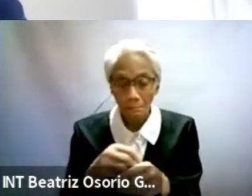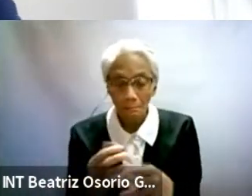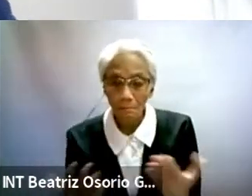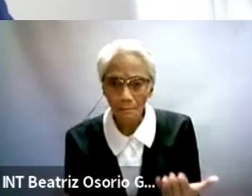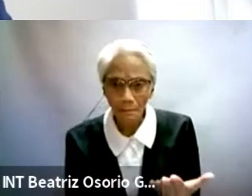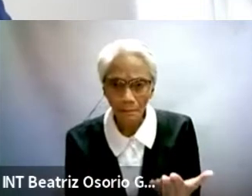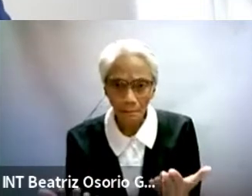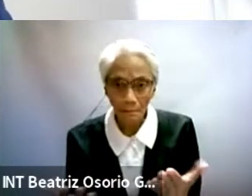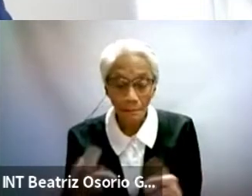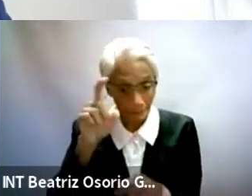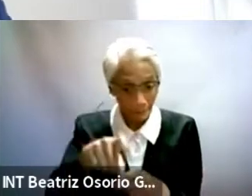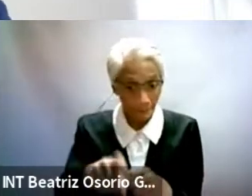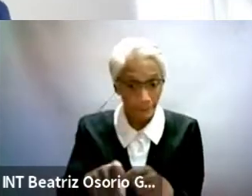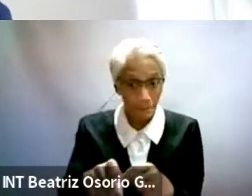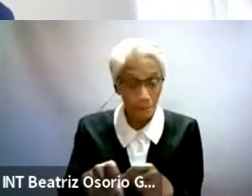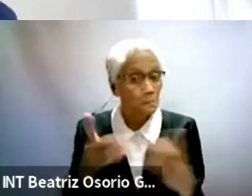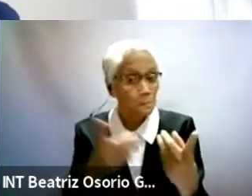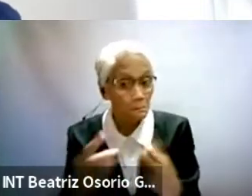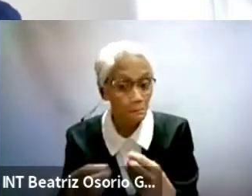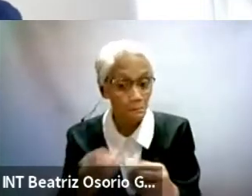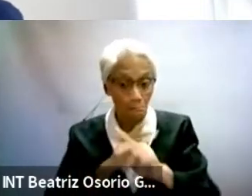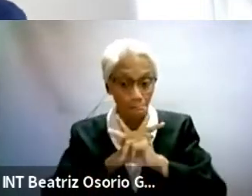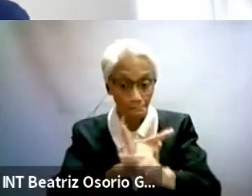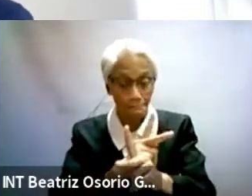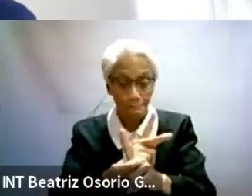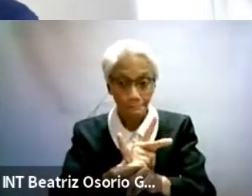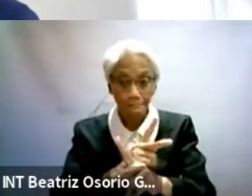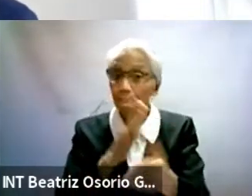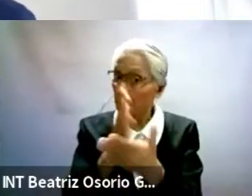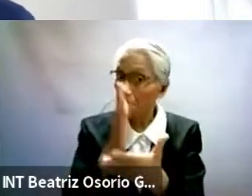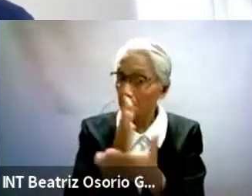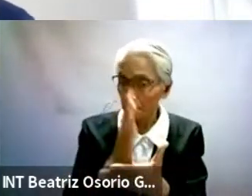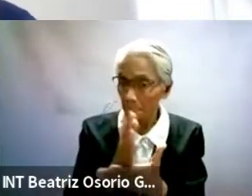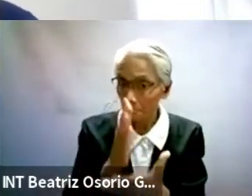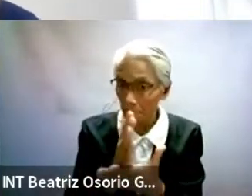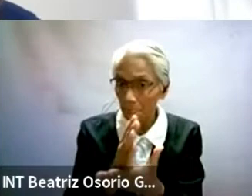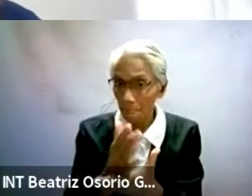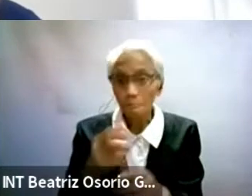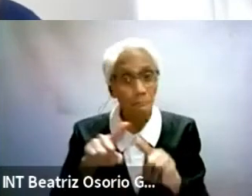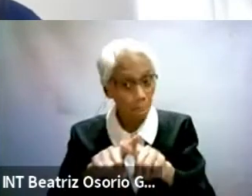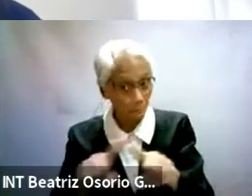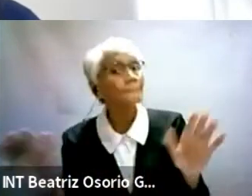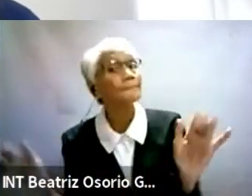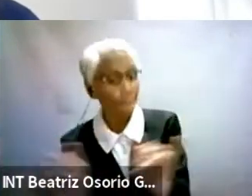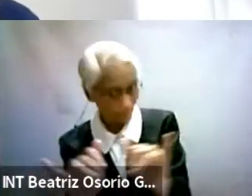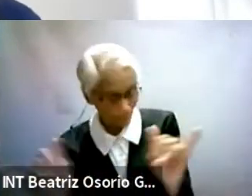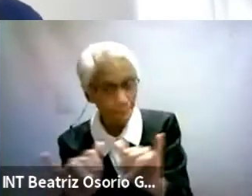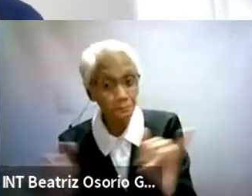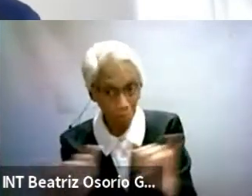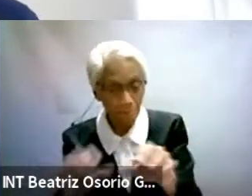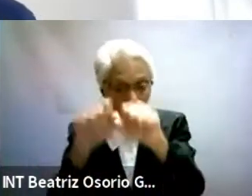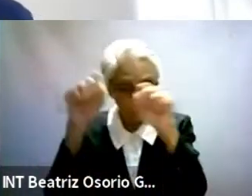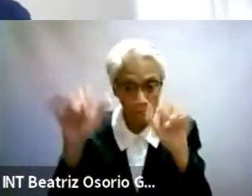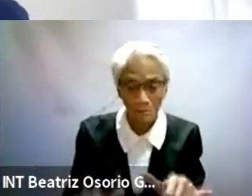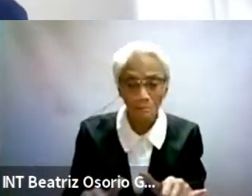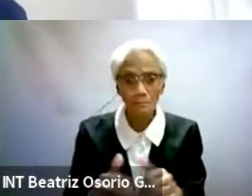or what must be done to protect the right to an inner life from those same automated systems. So